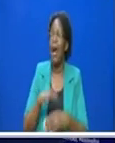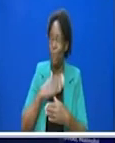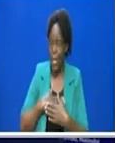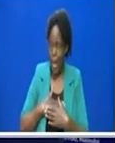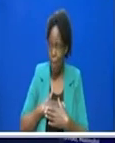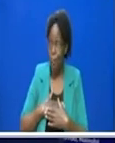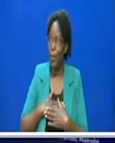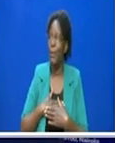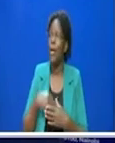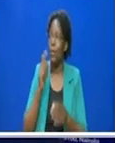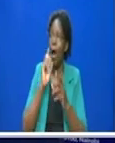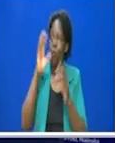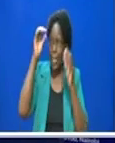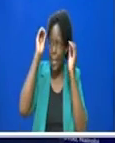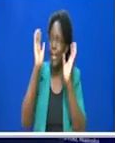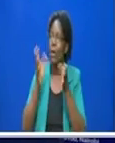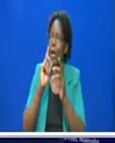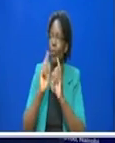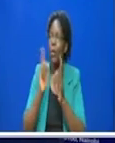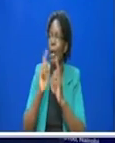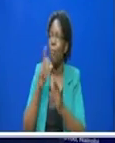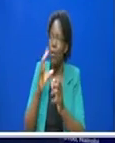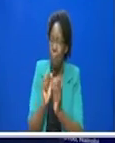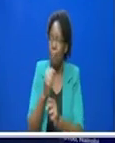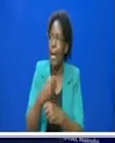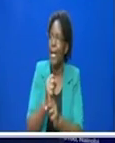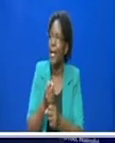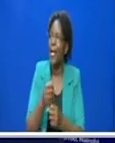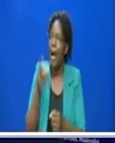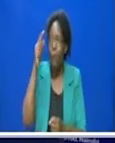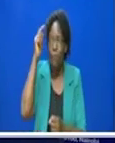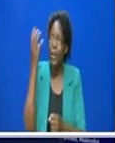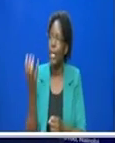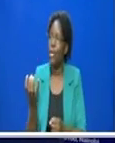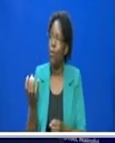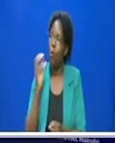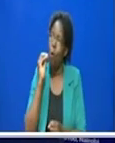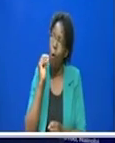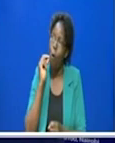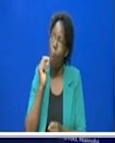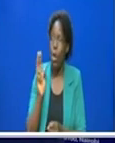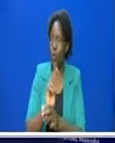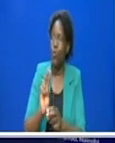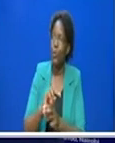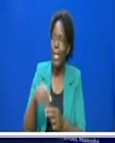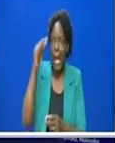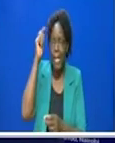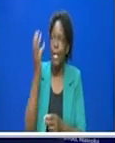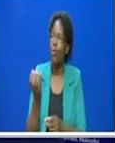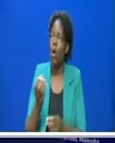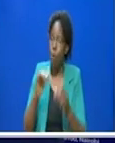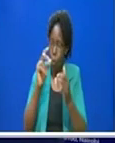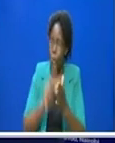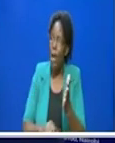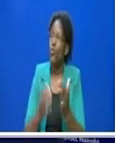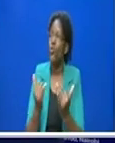Mwalimu, we're talking about making a fridge at home using charcoal, right? Yes. Now, what would you need to do that? There are several